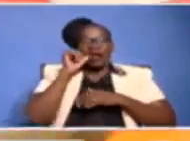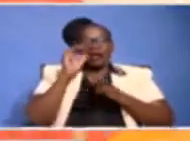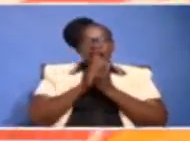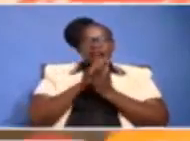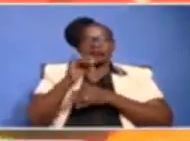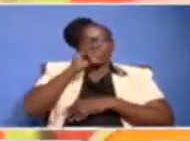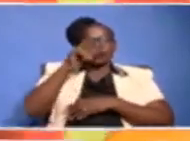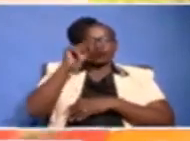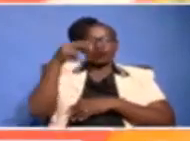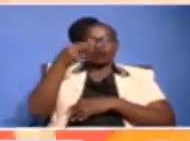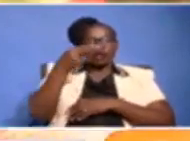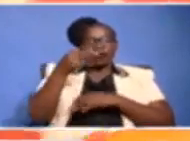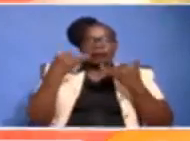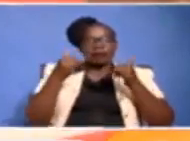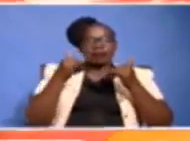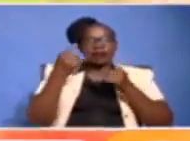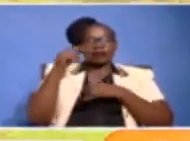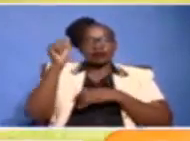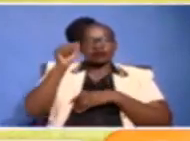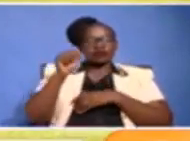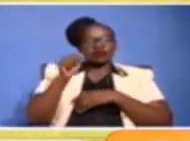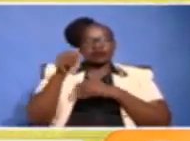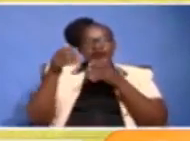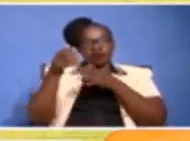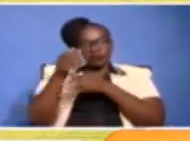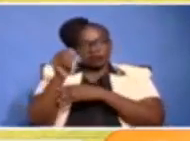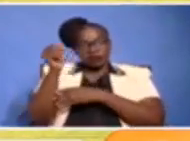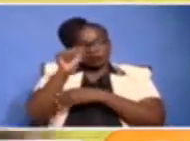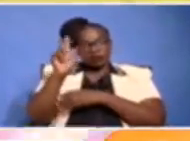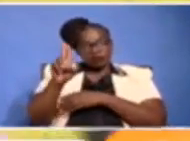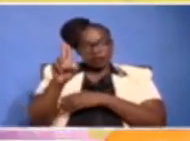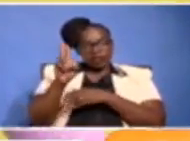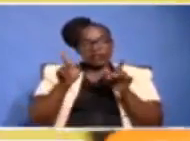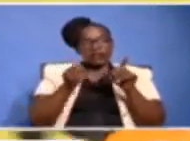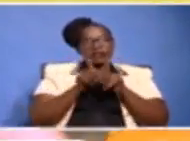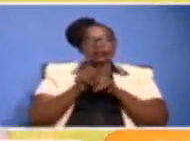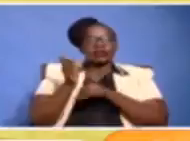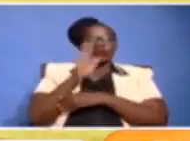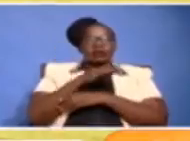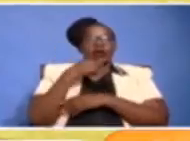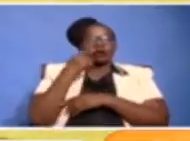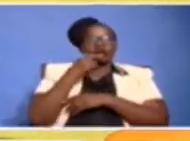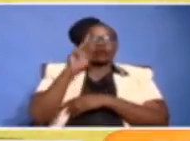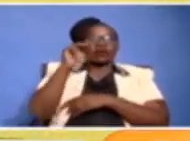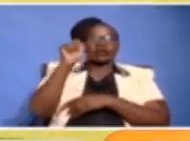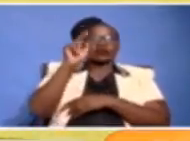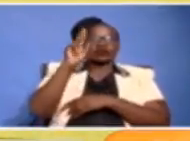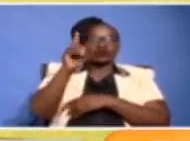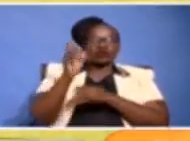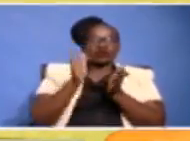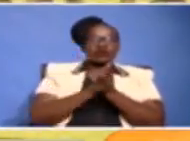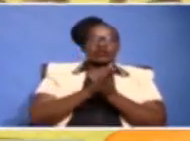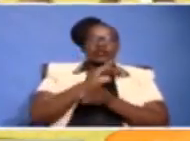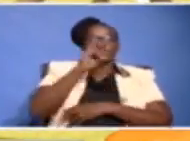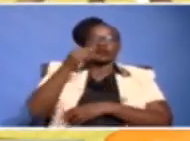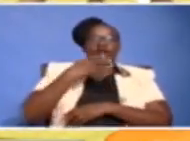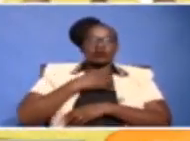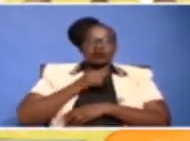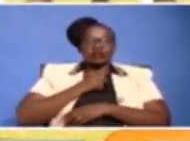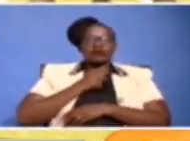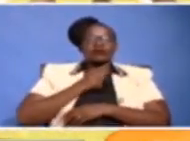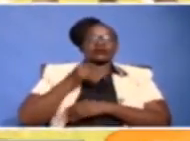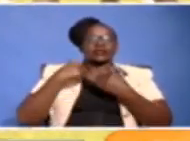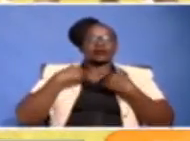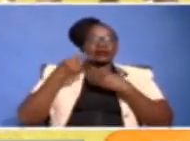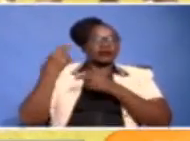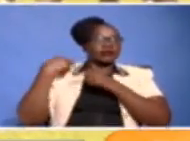in England, as well as Jonah Ayunga of Sutton United in England. Also returning to the team is striker Masoud Juma and defender Joseph Okumu, who